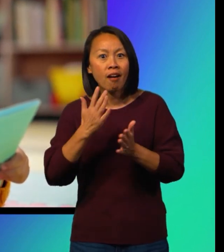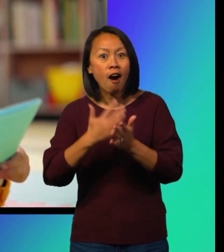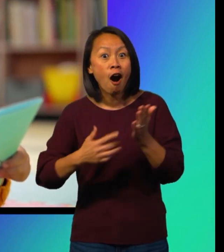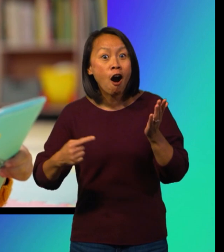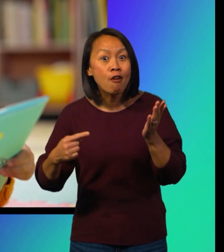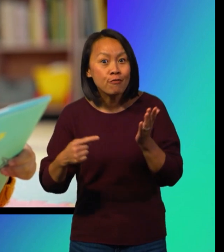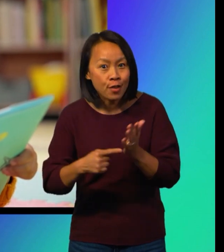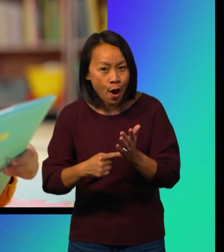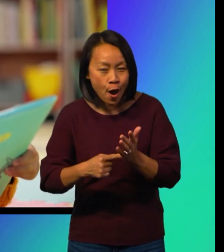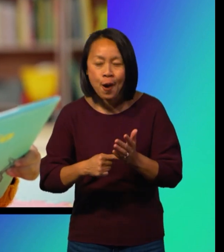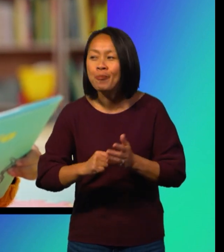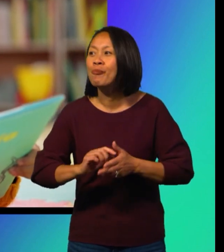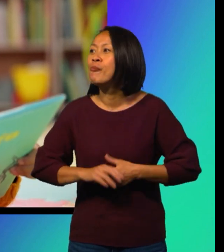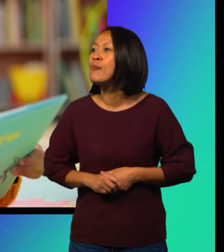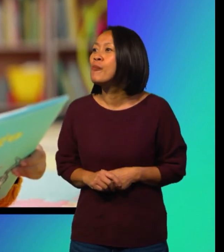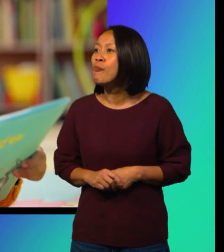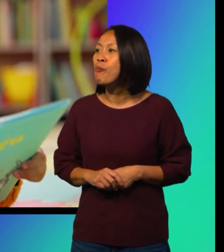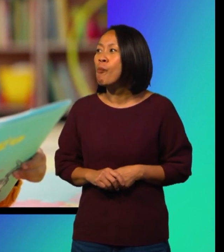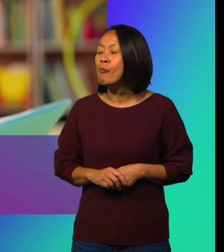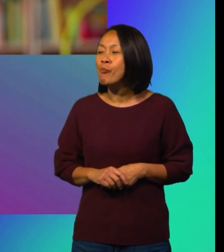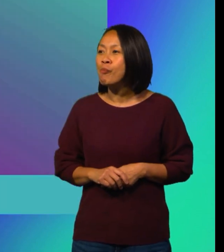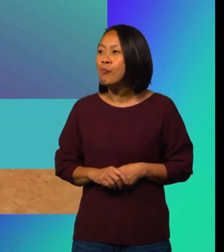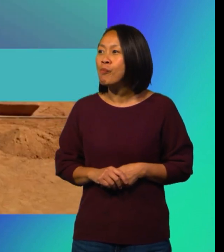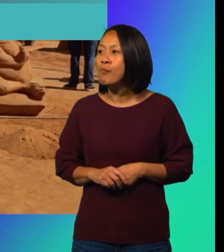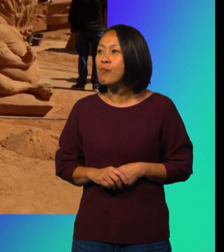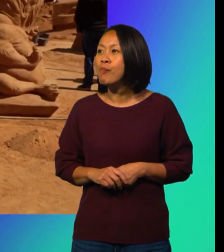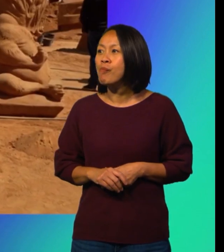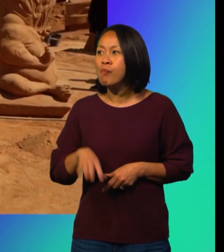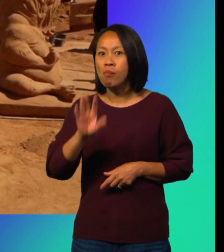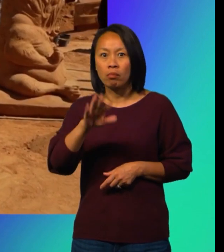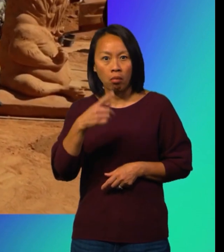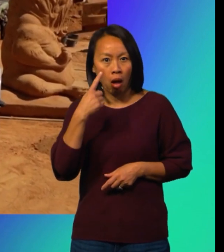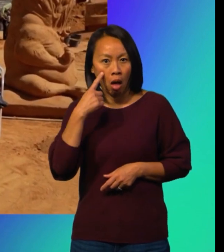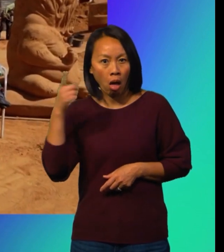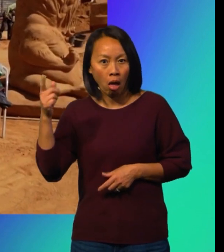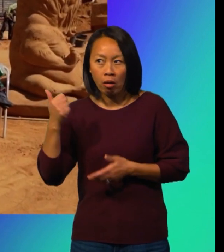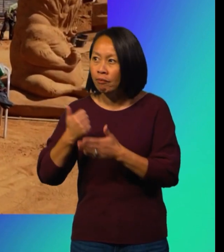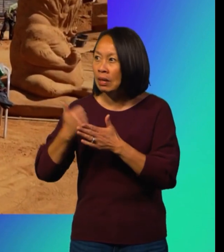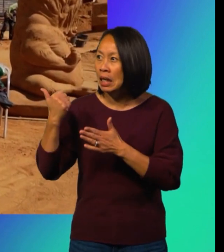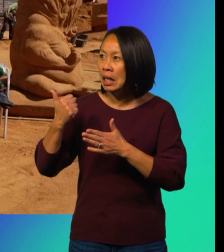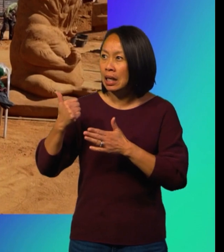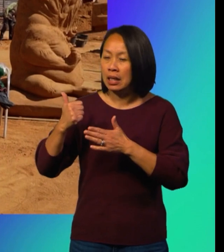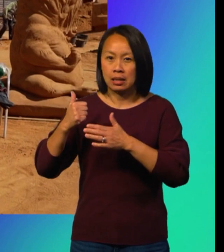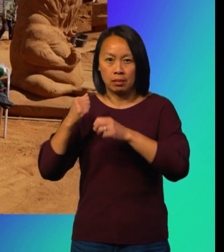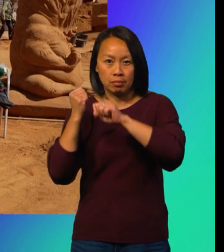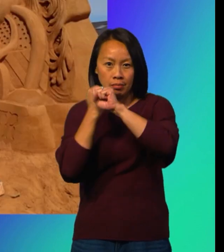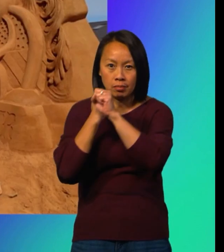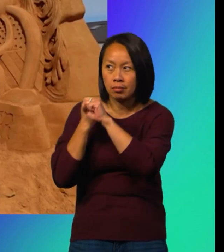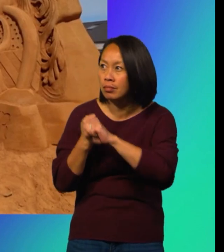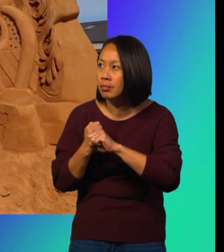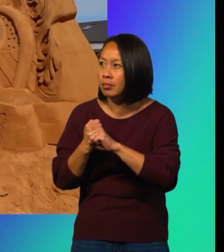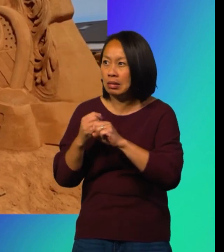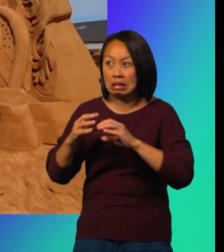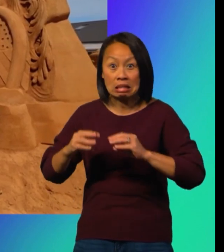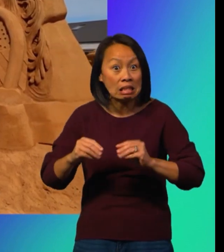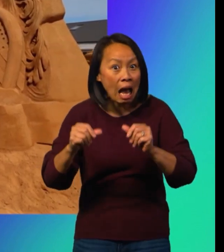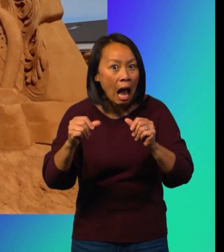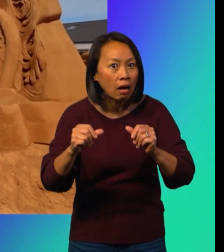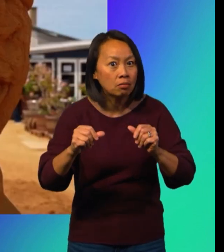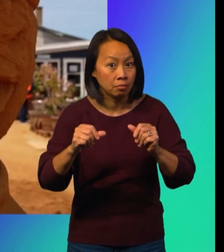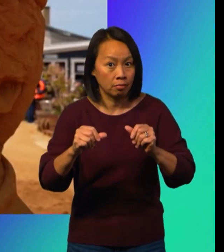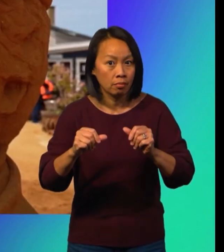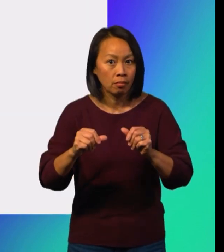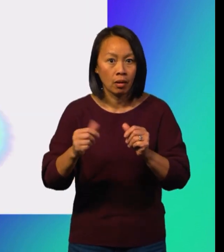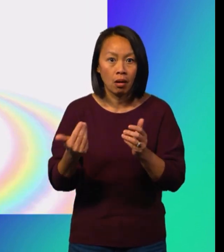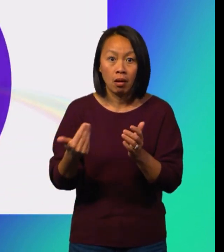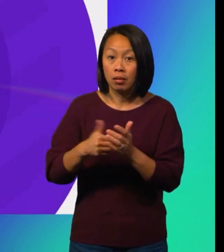out what some of you are up to over half term and check out these amazing sand sculptures in this week's